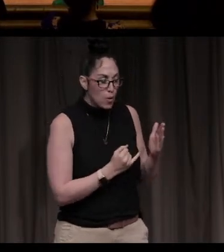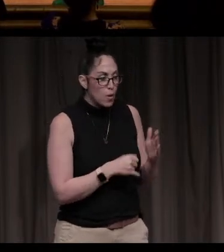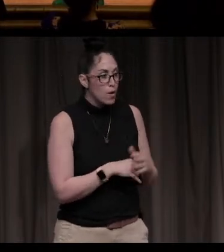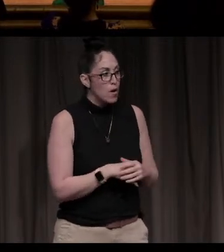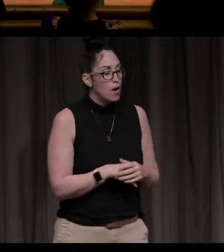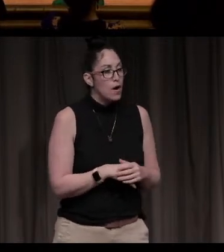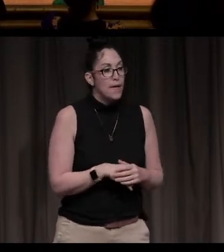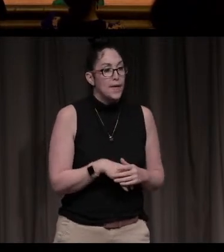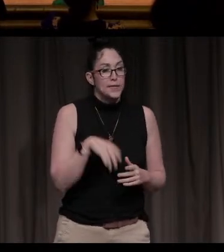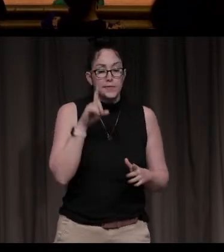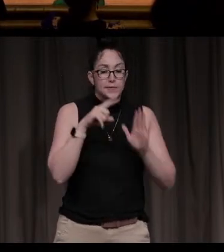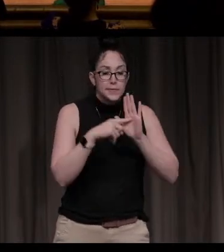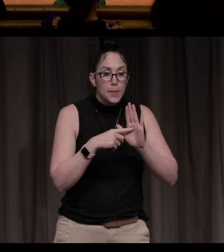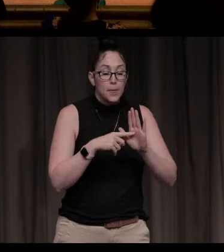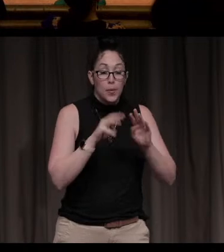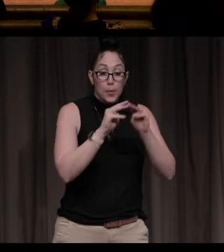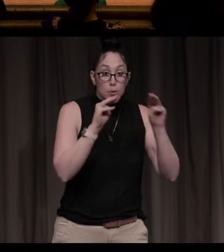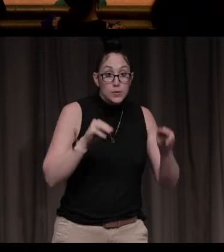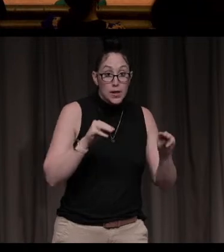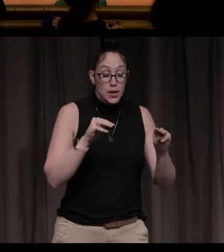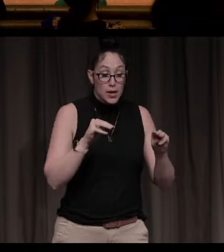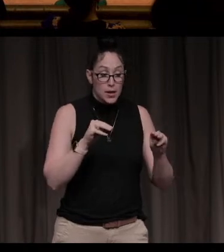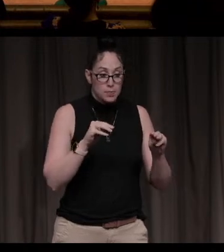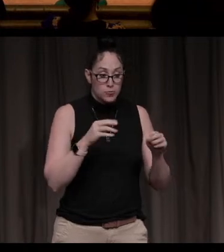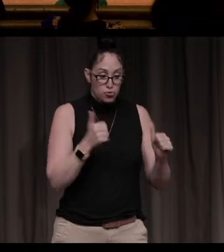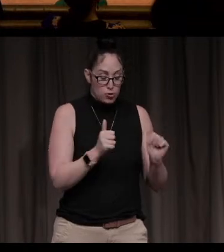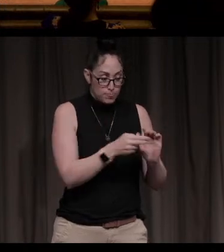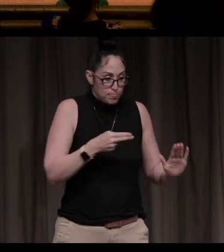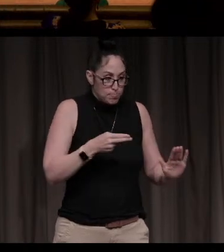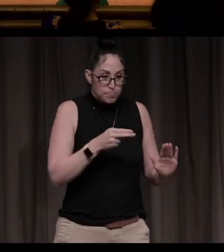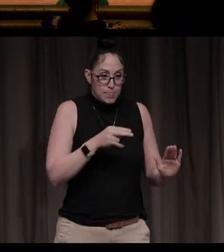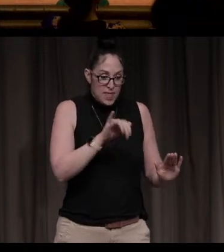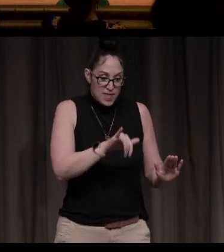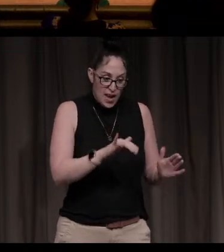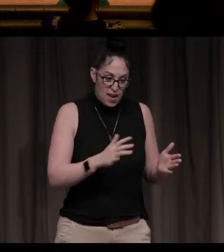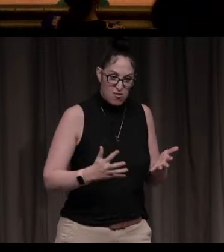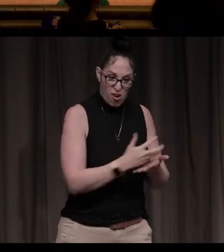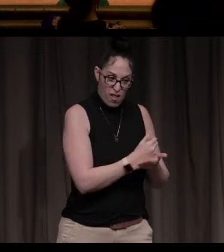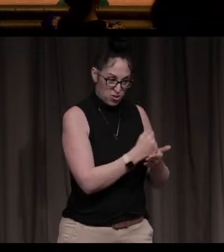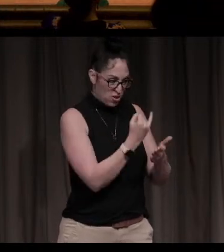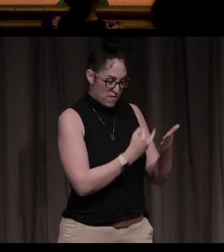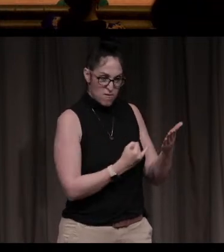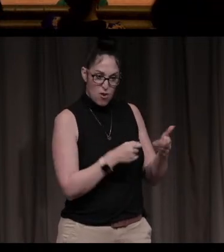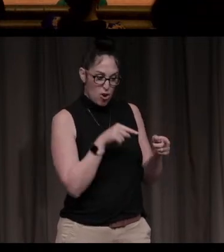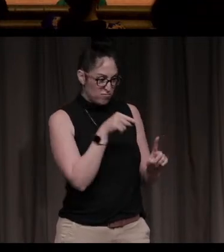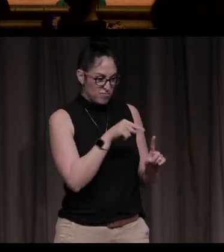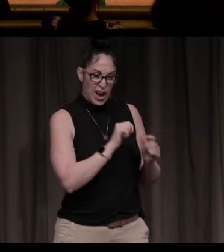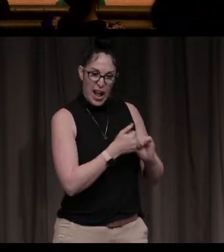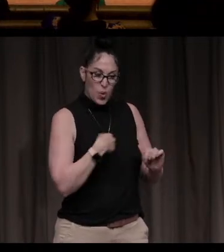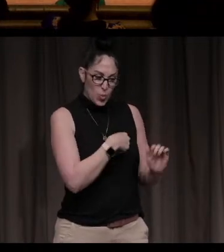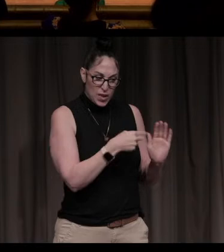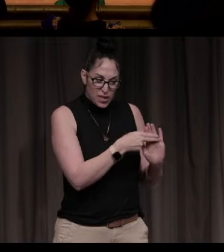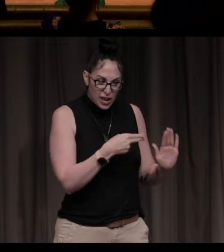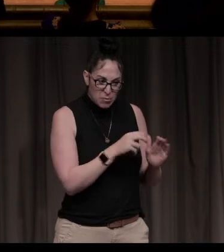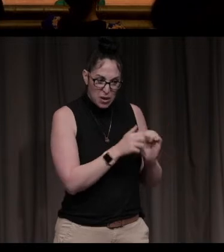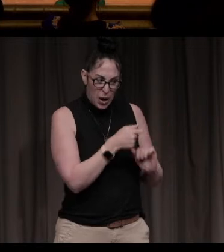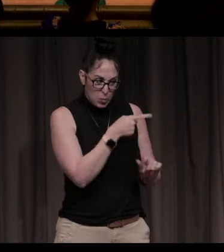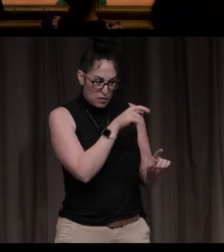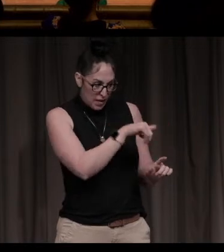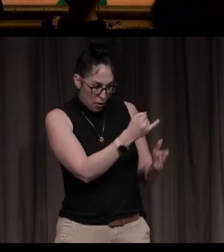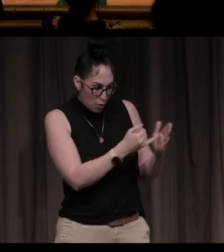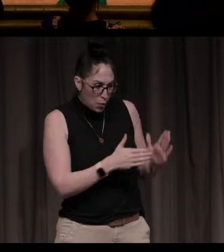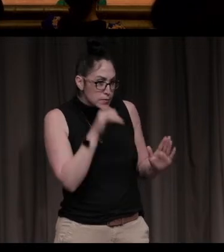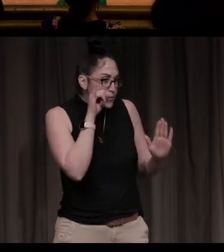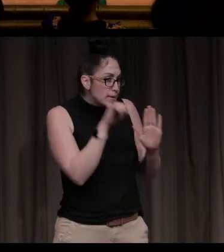collections, and we have to understand who's in our collection, how do we label this artist, how do they identify